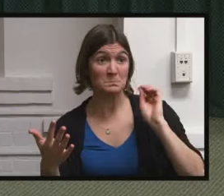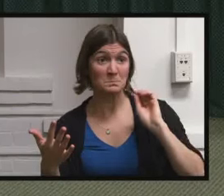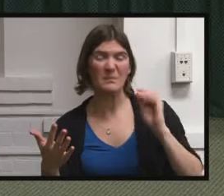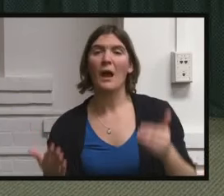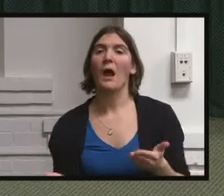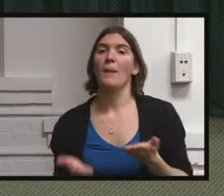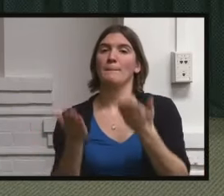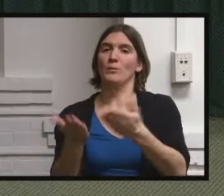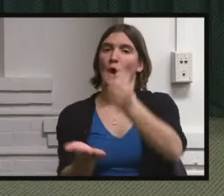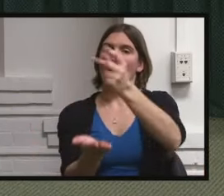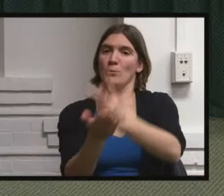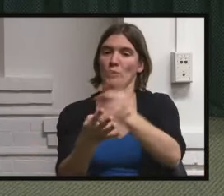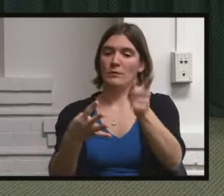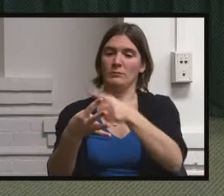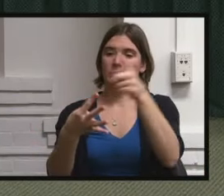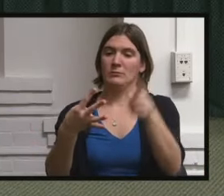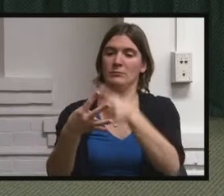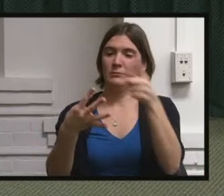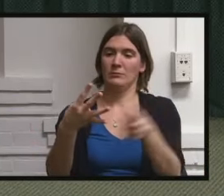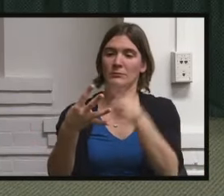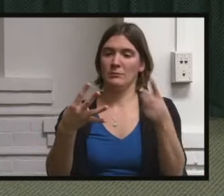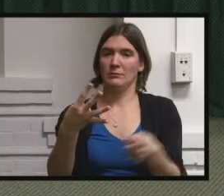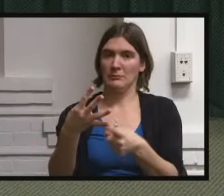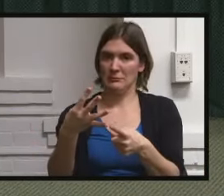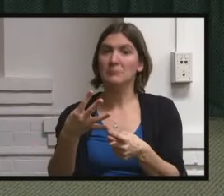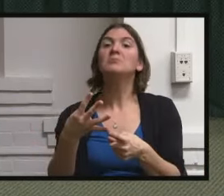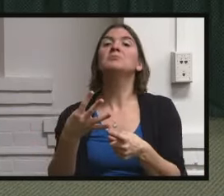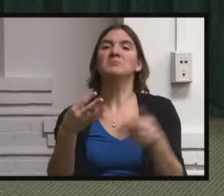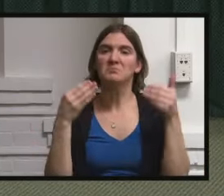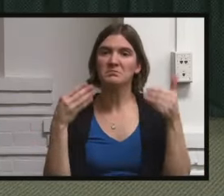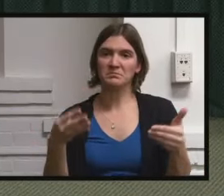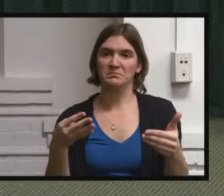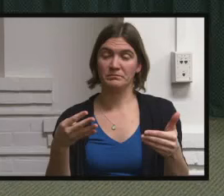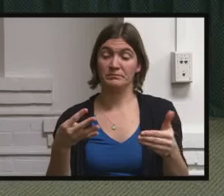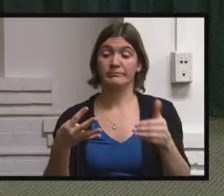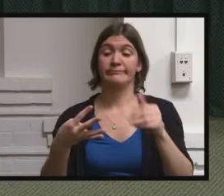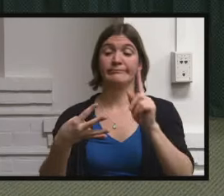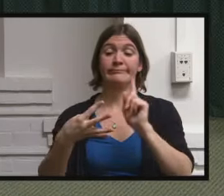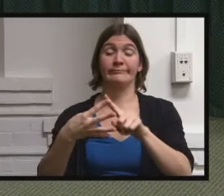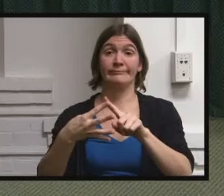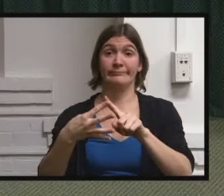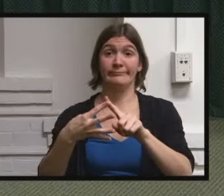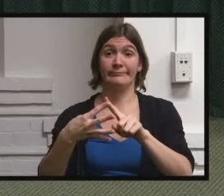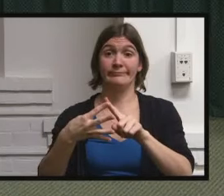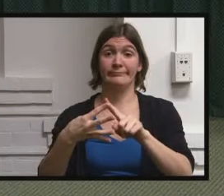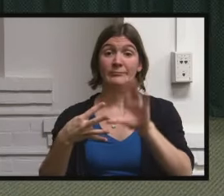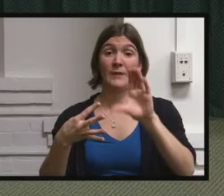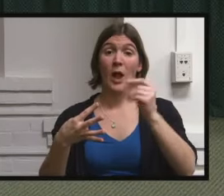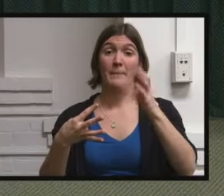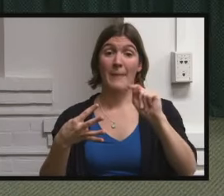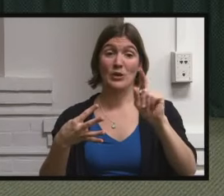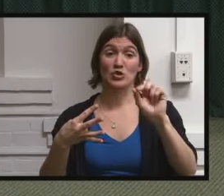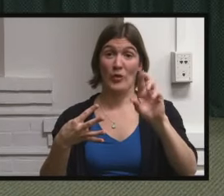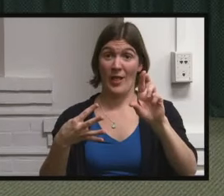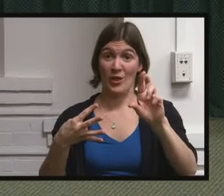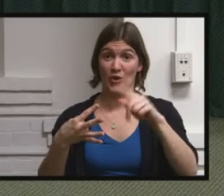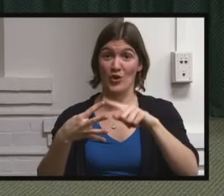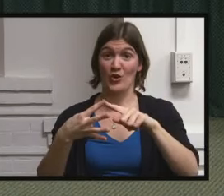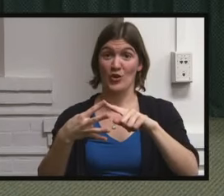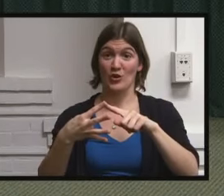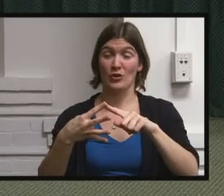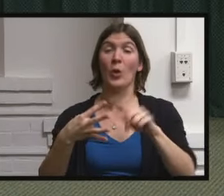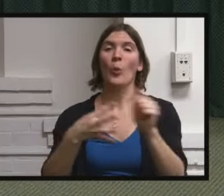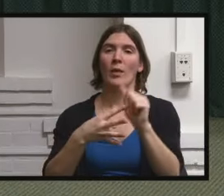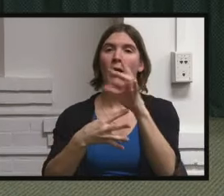I move to approve the award of bids and authorize the town manager to proceed with the following. Purchase of a compact trailer